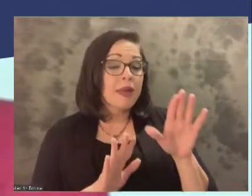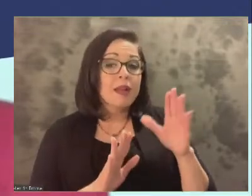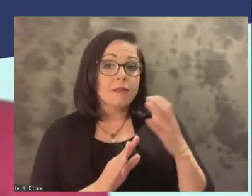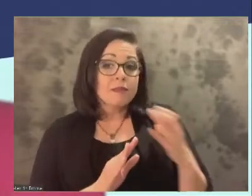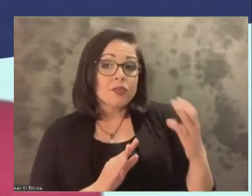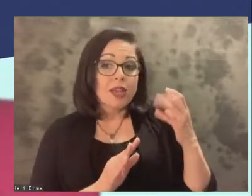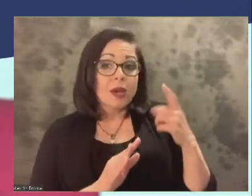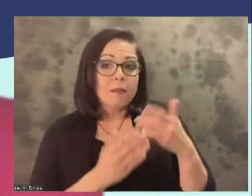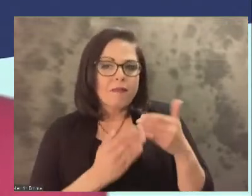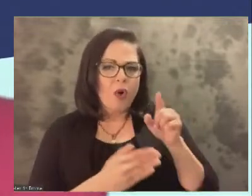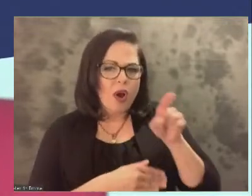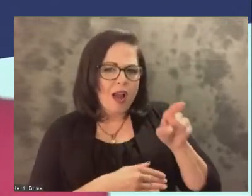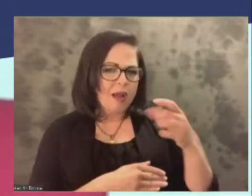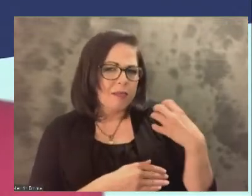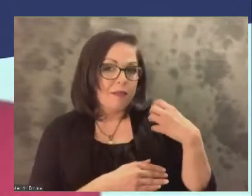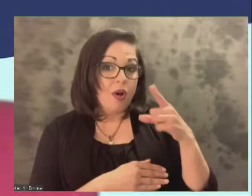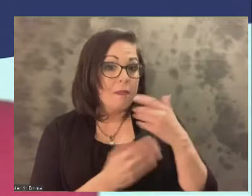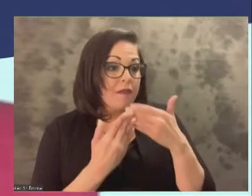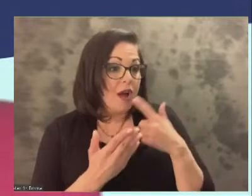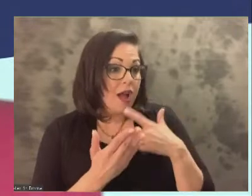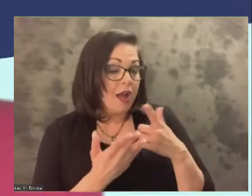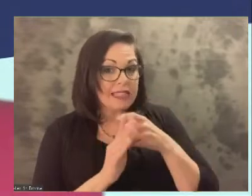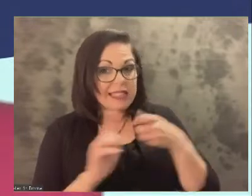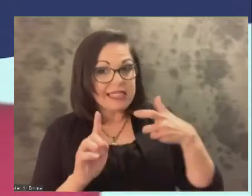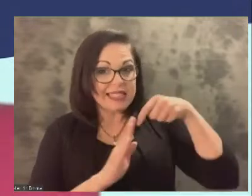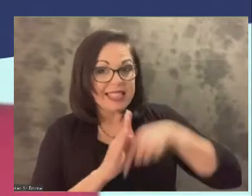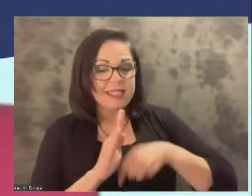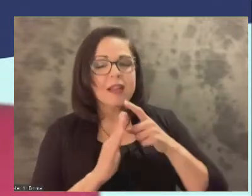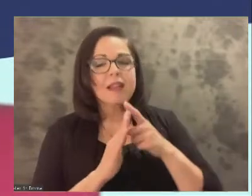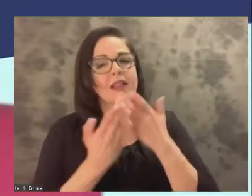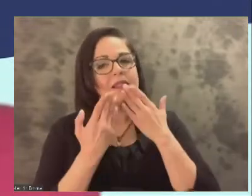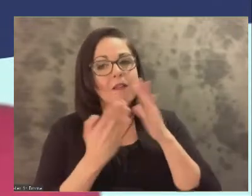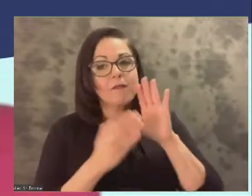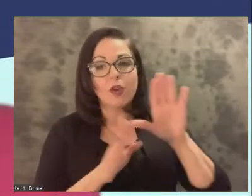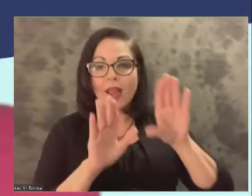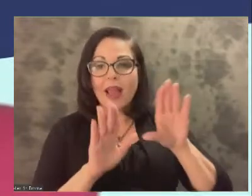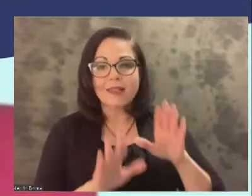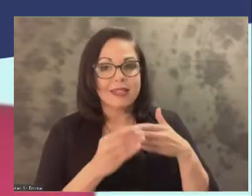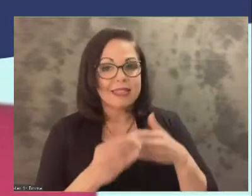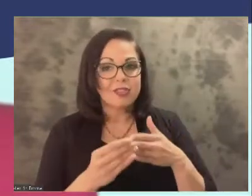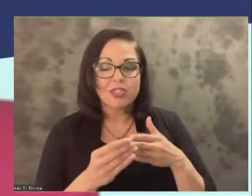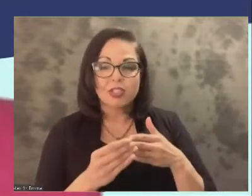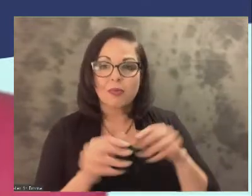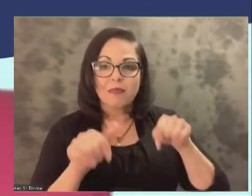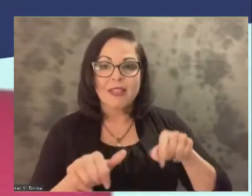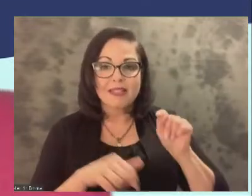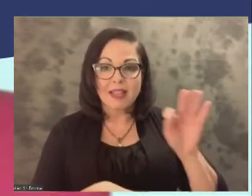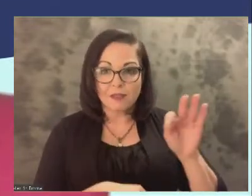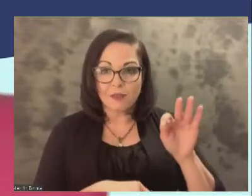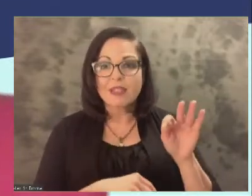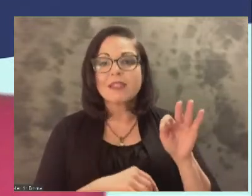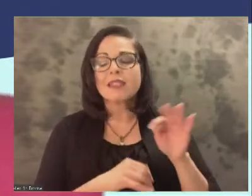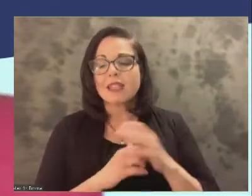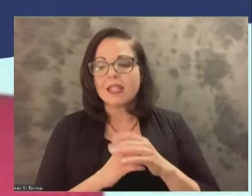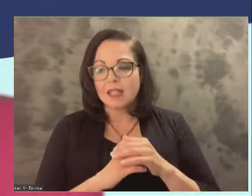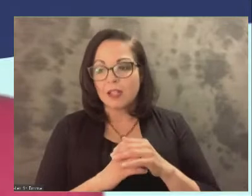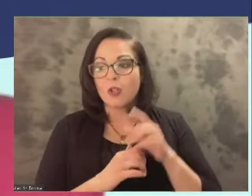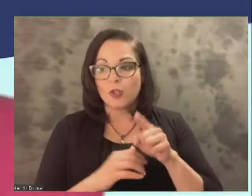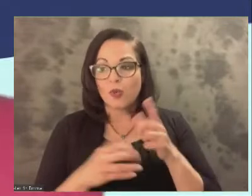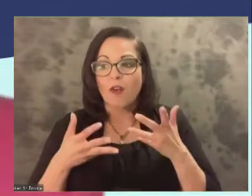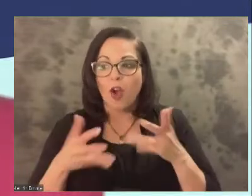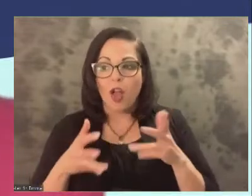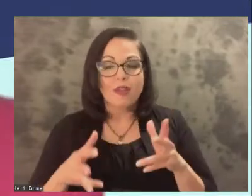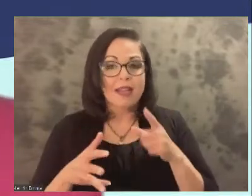the details, I just want to thank you for your excellent leadership of this task force. You've